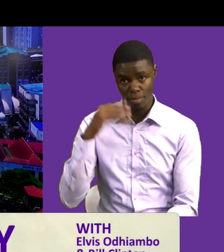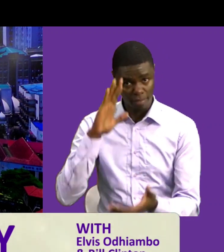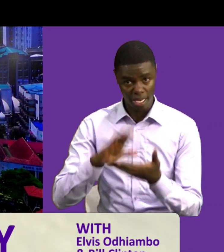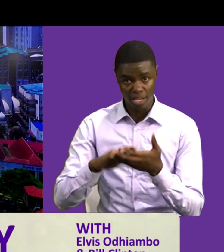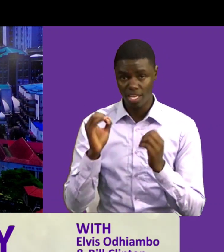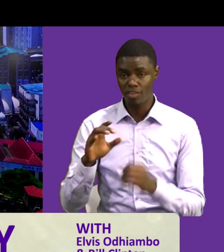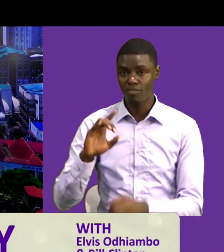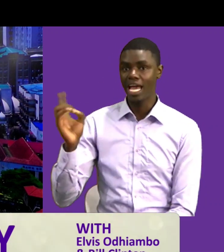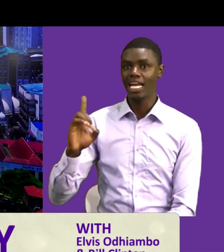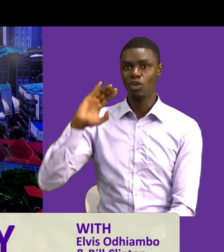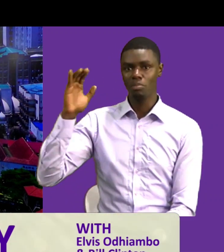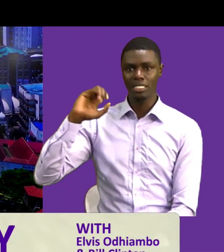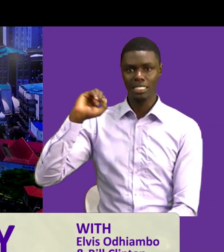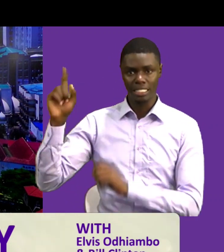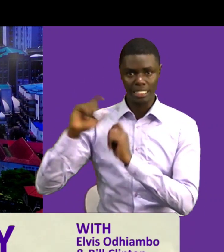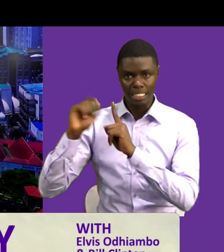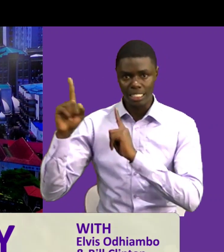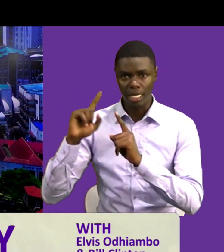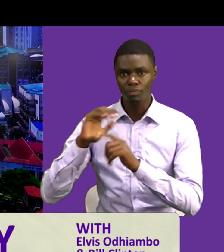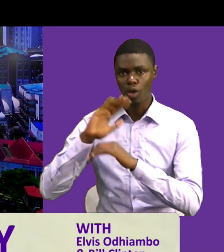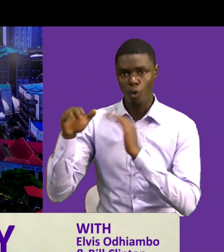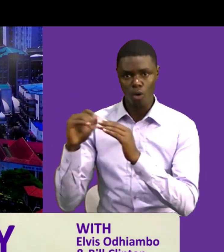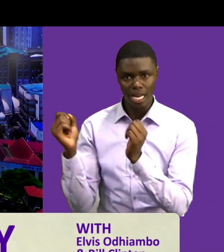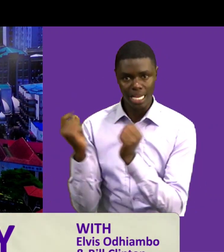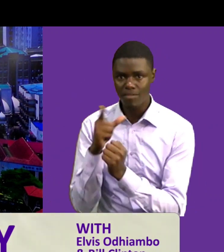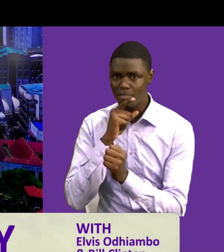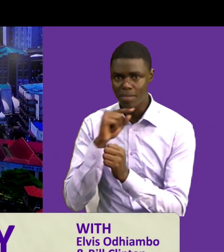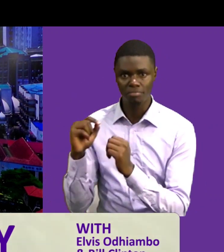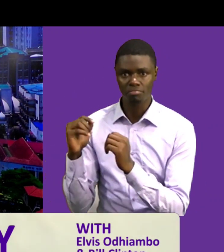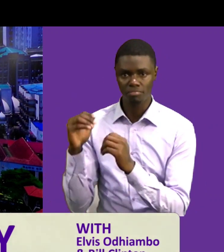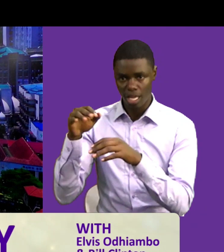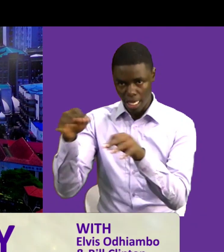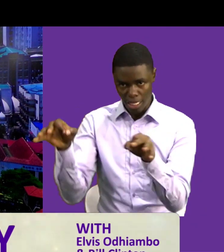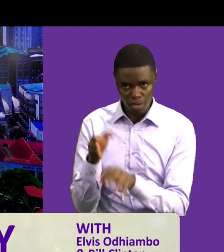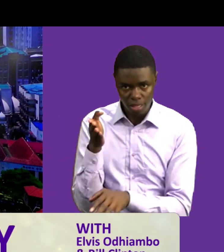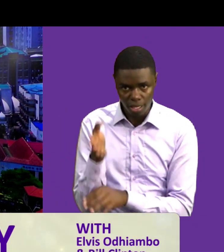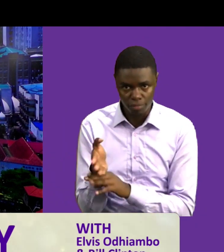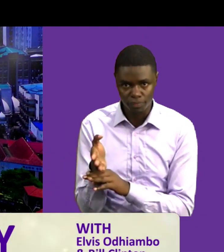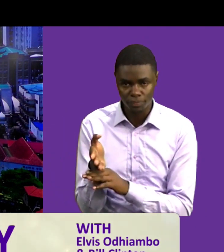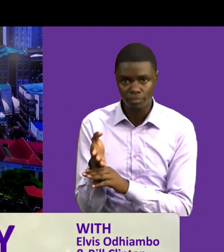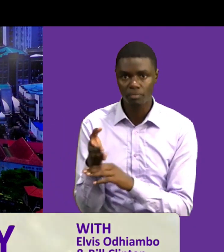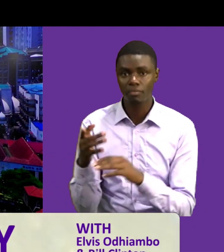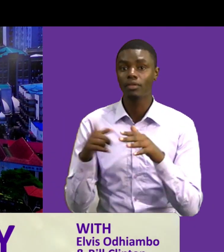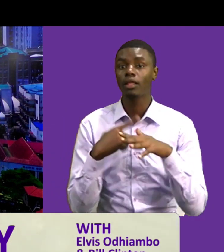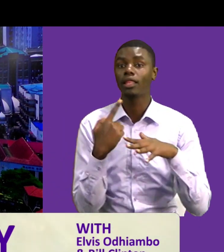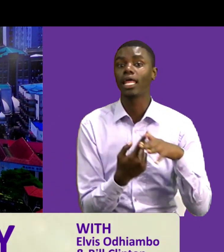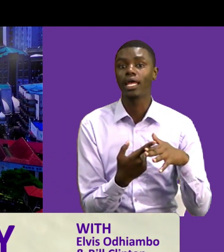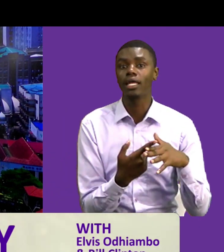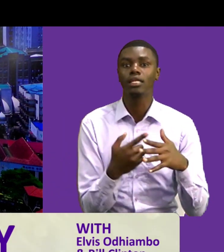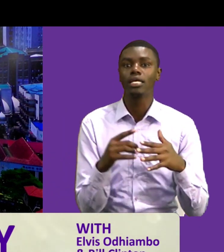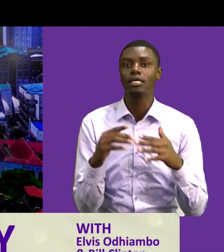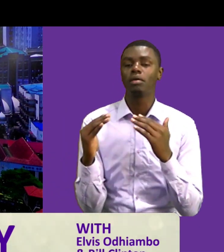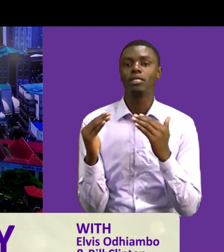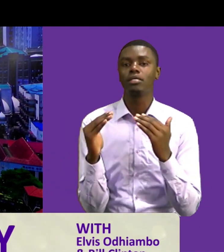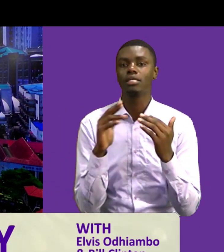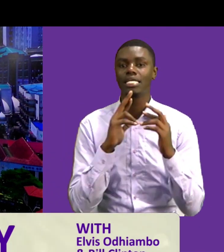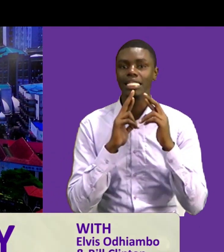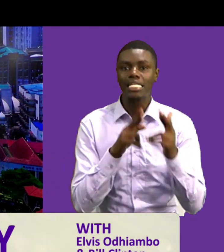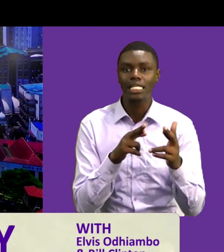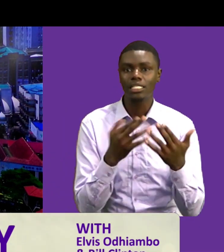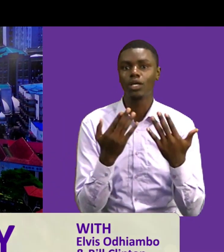believe if Nairobi City Stars were all 11 men on the field, then the result could